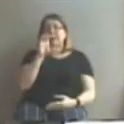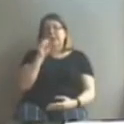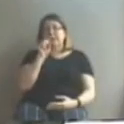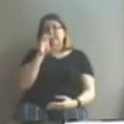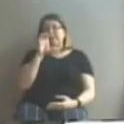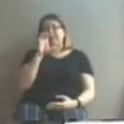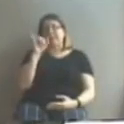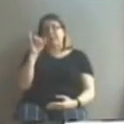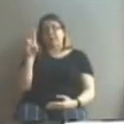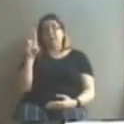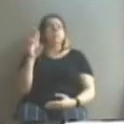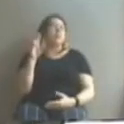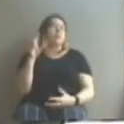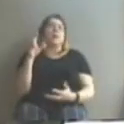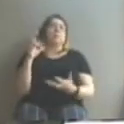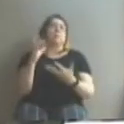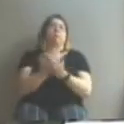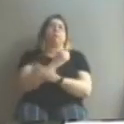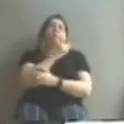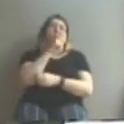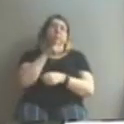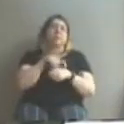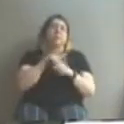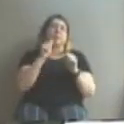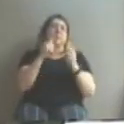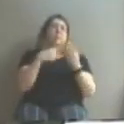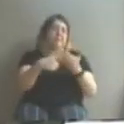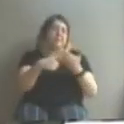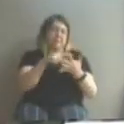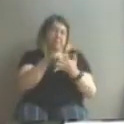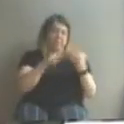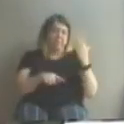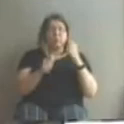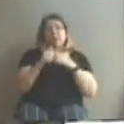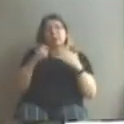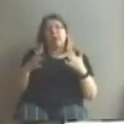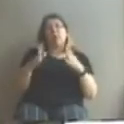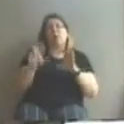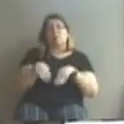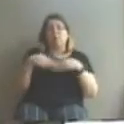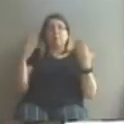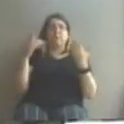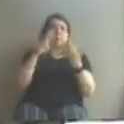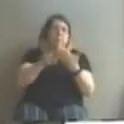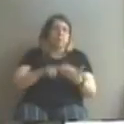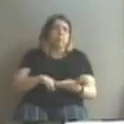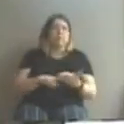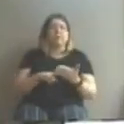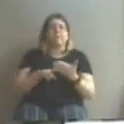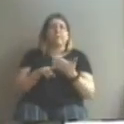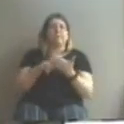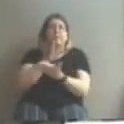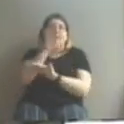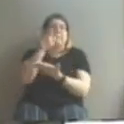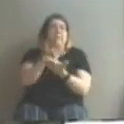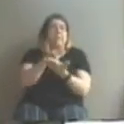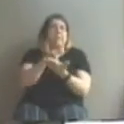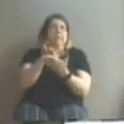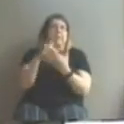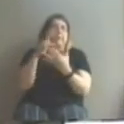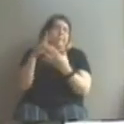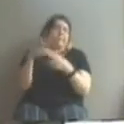it's also a really opportune time to do this, because we can discuss these things without reopening a contract, you know,